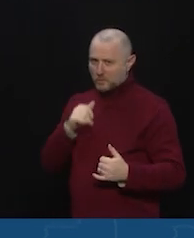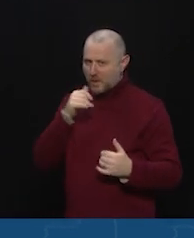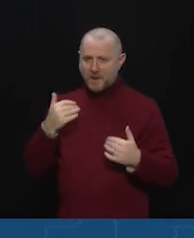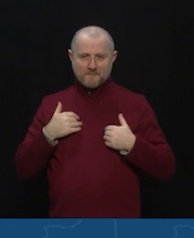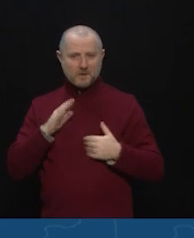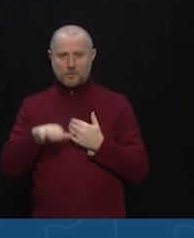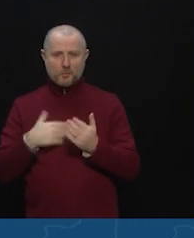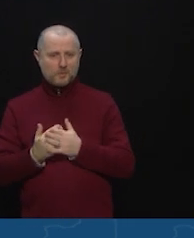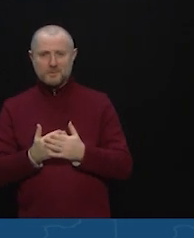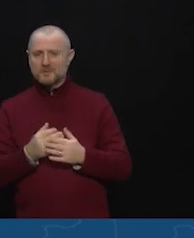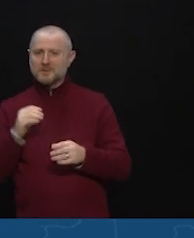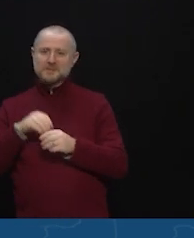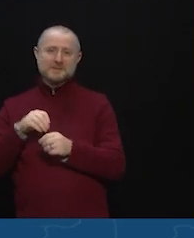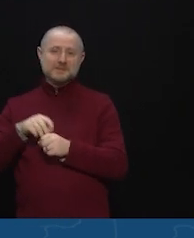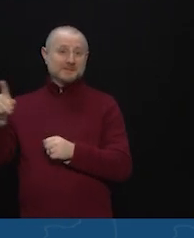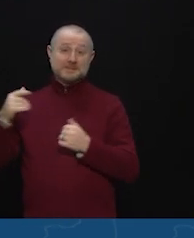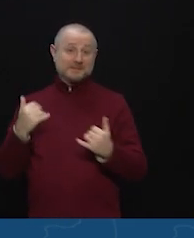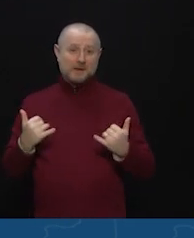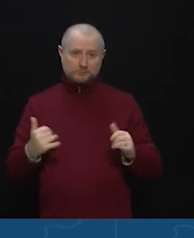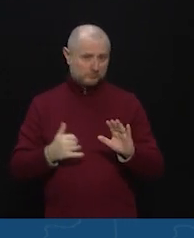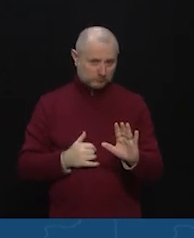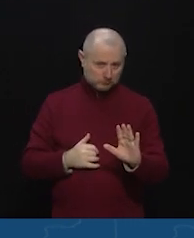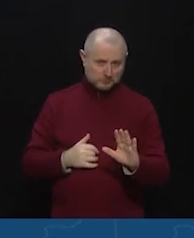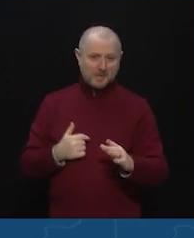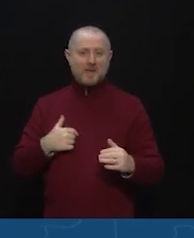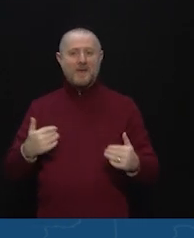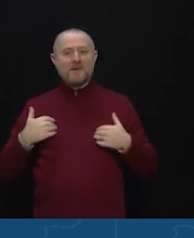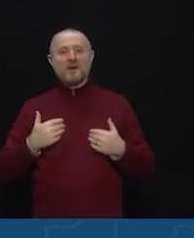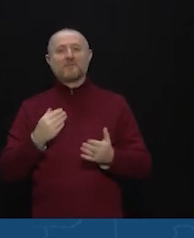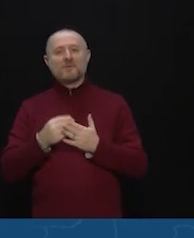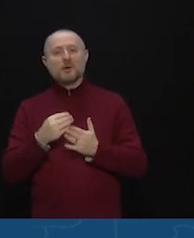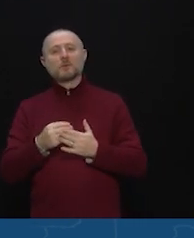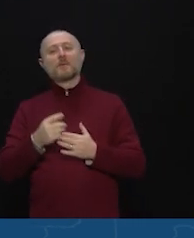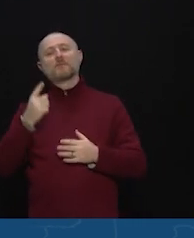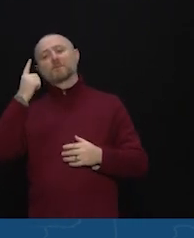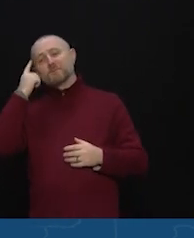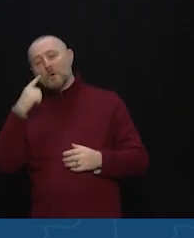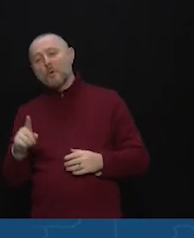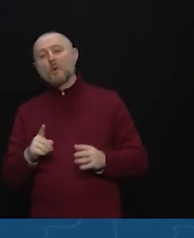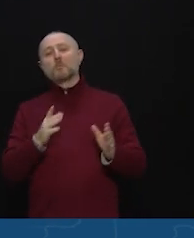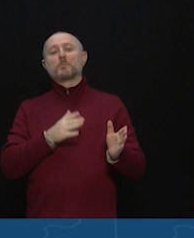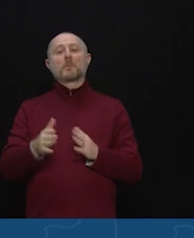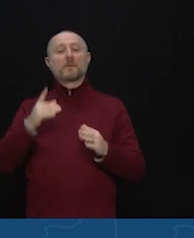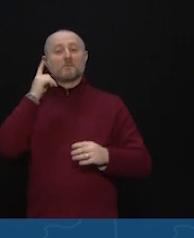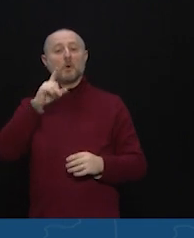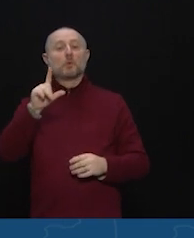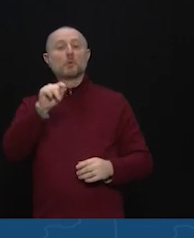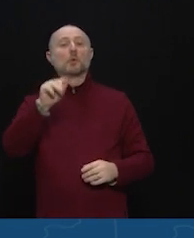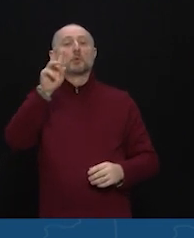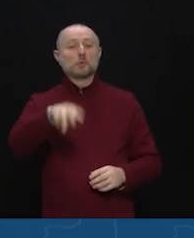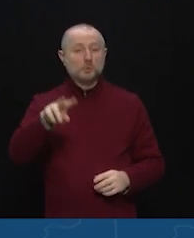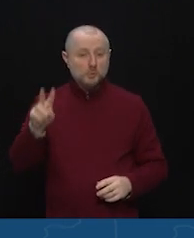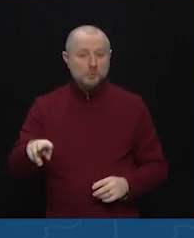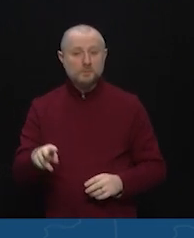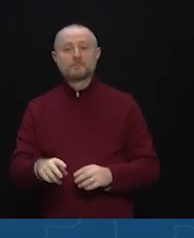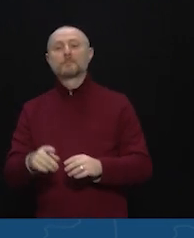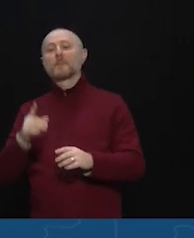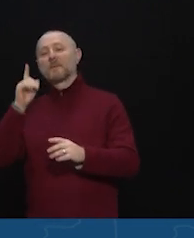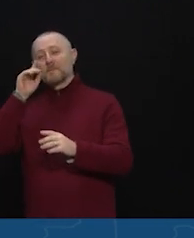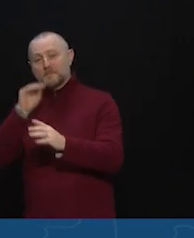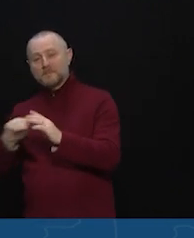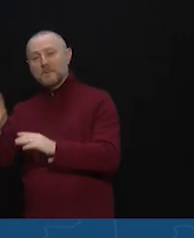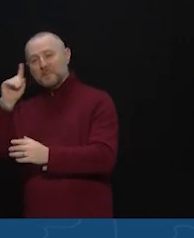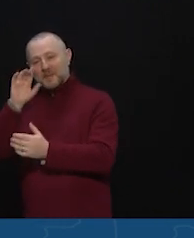deposits today. We have the funds for the deposit in 22 today. We believe in